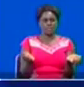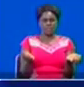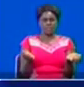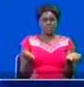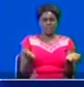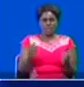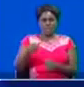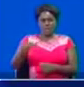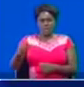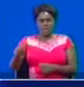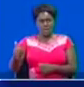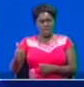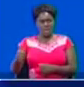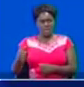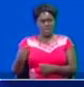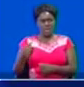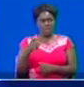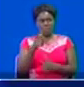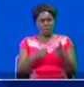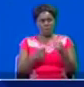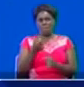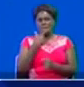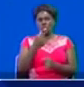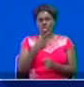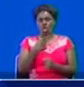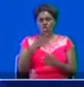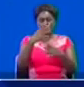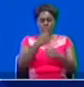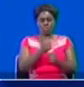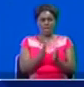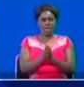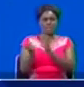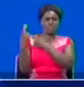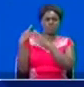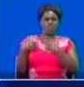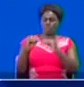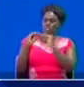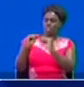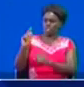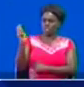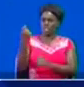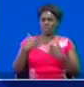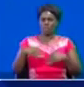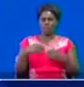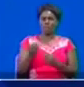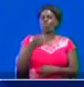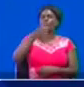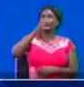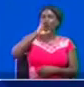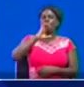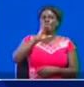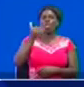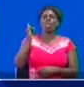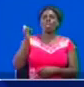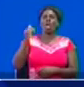Elsewhere, Delamere Dairies will partner with the Kenya Medical Association and other stakeholders to educate Kenyans to increase consumption of yogurt in